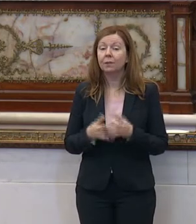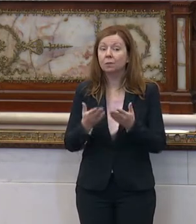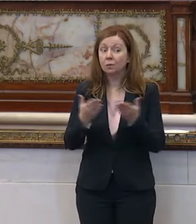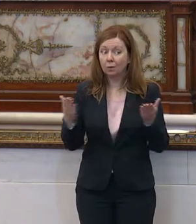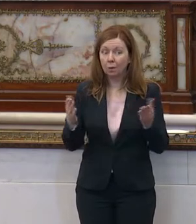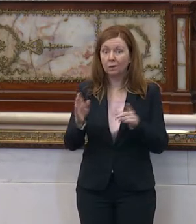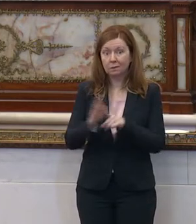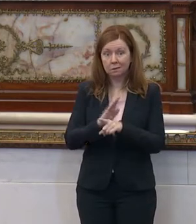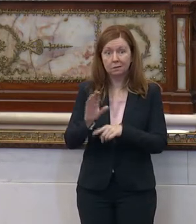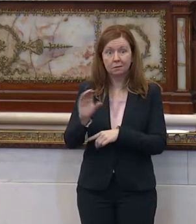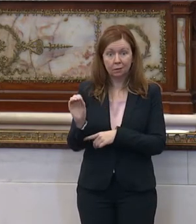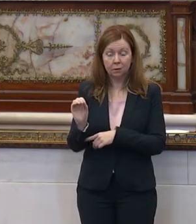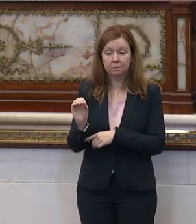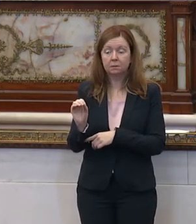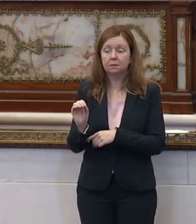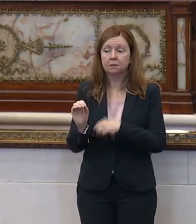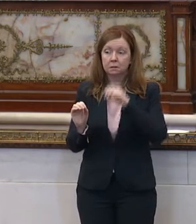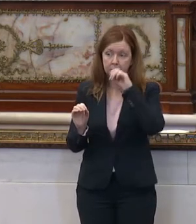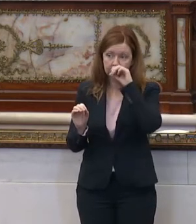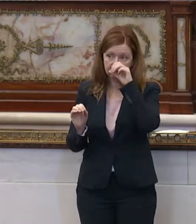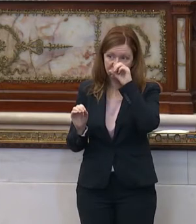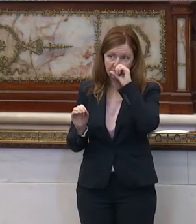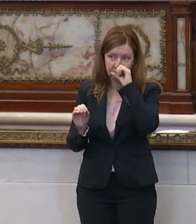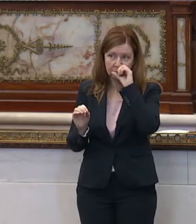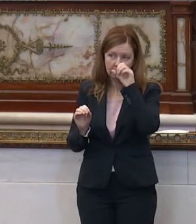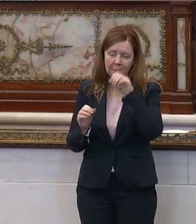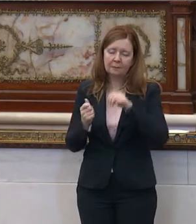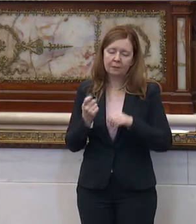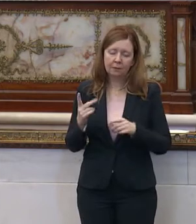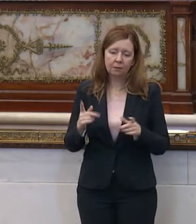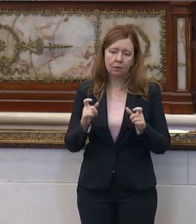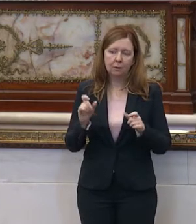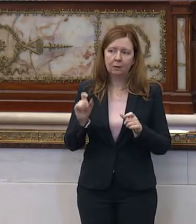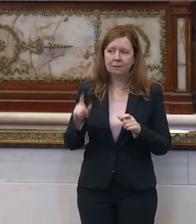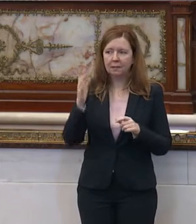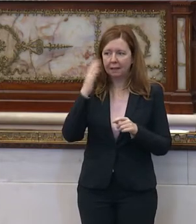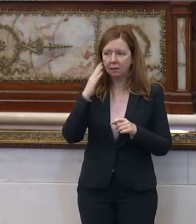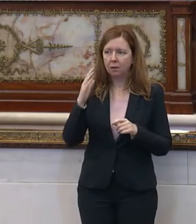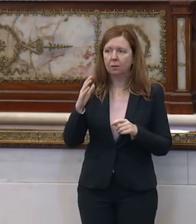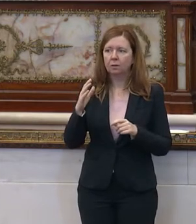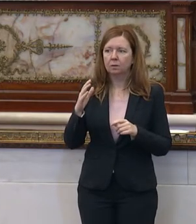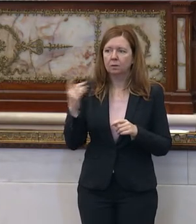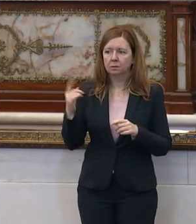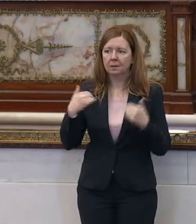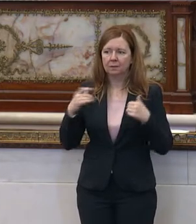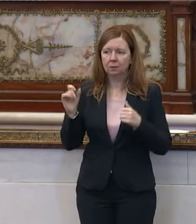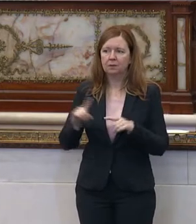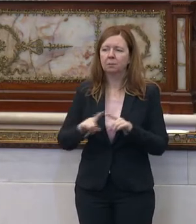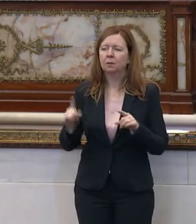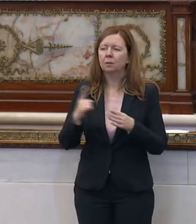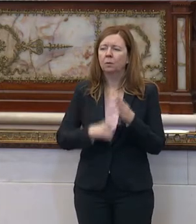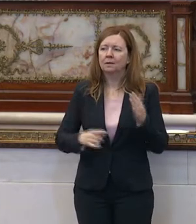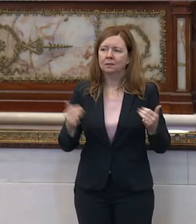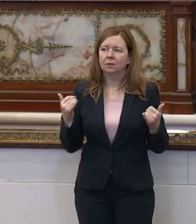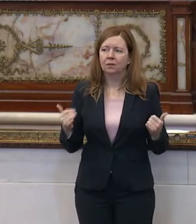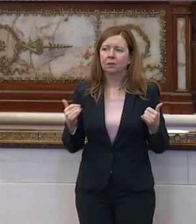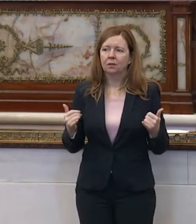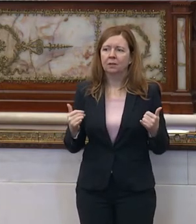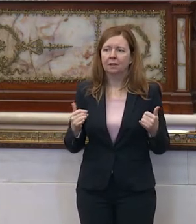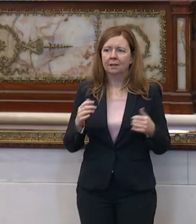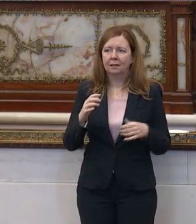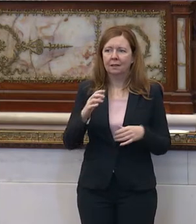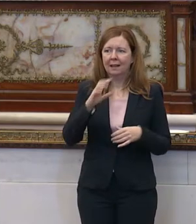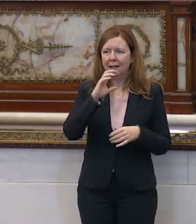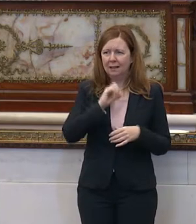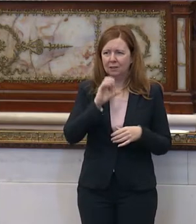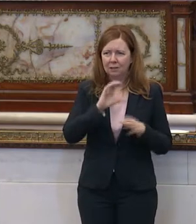firms, well, a couple quick questions. I know Councilmember Jones had a question. What is the current aging of the